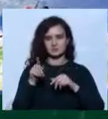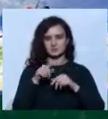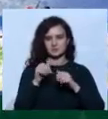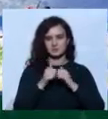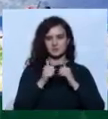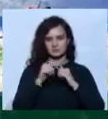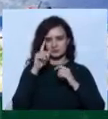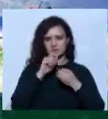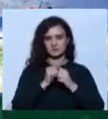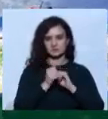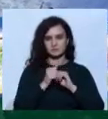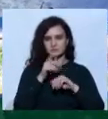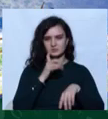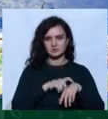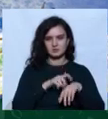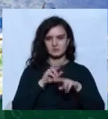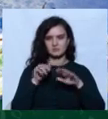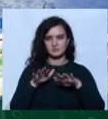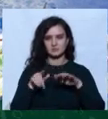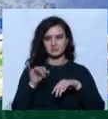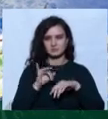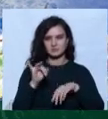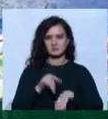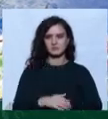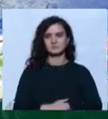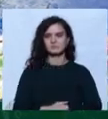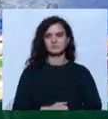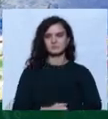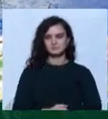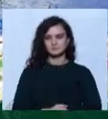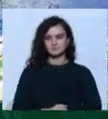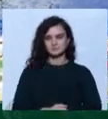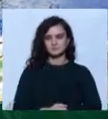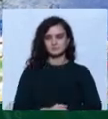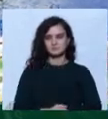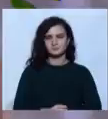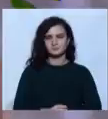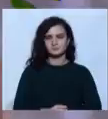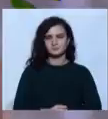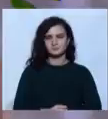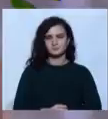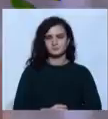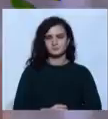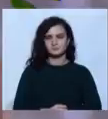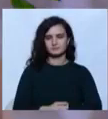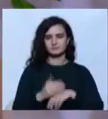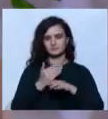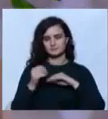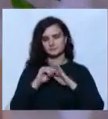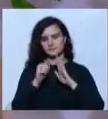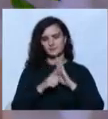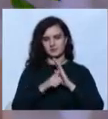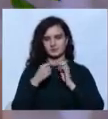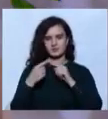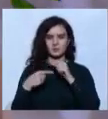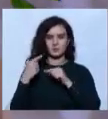all will remember is the time and place of a story. Well now, it is the late 16th